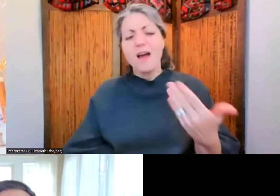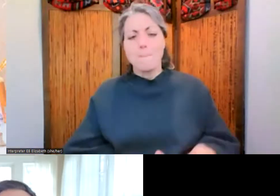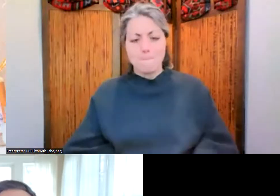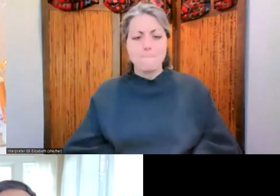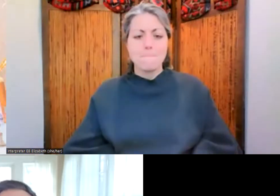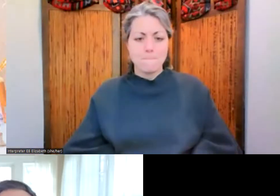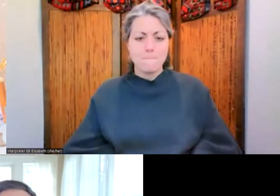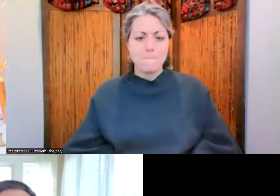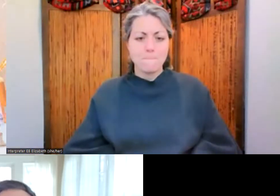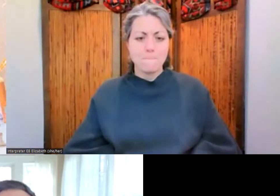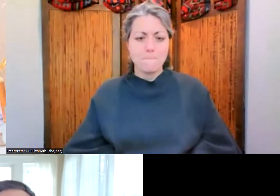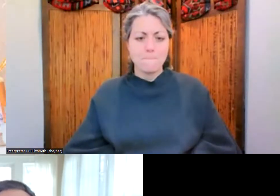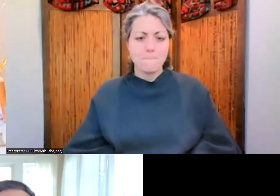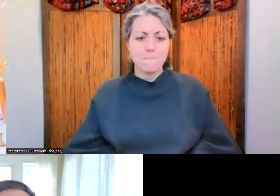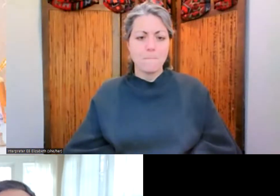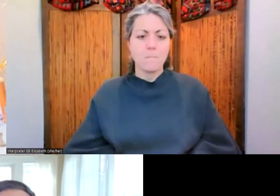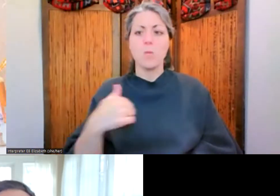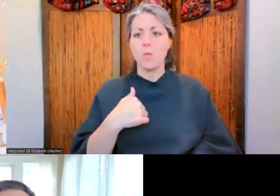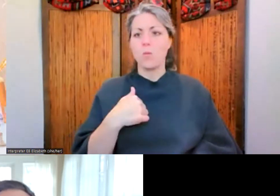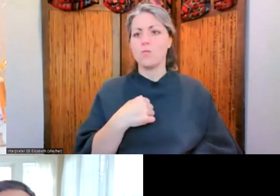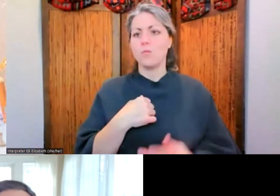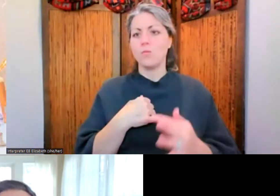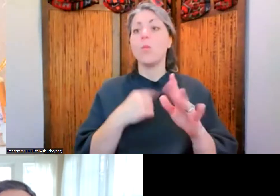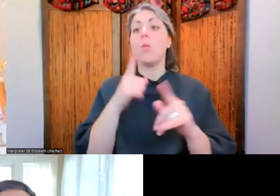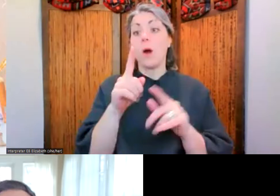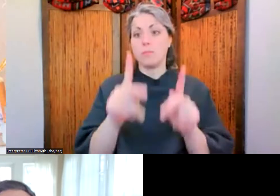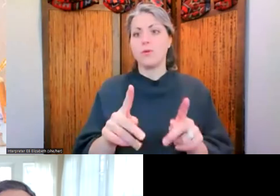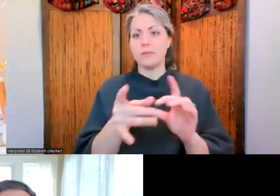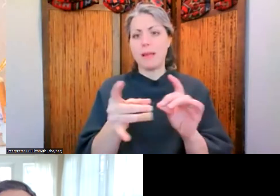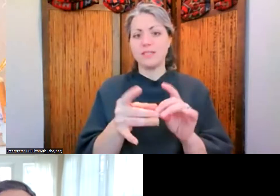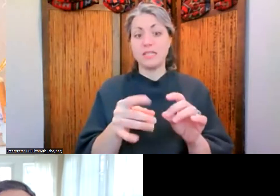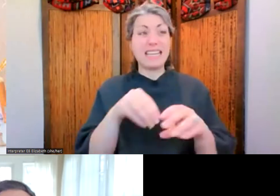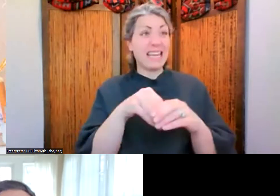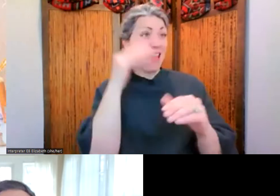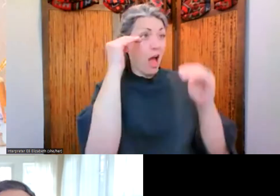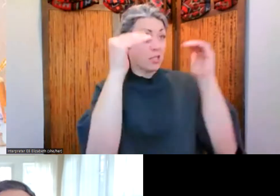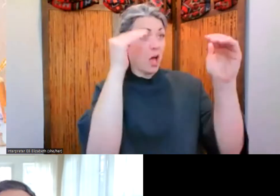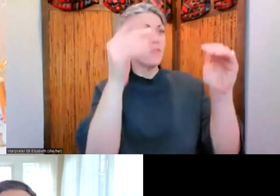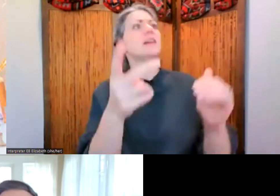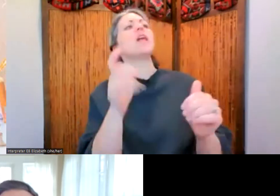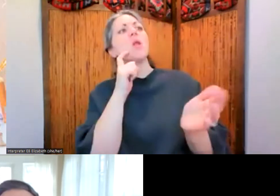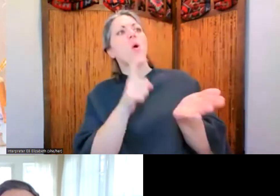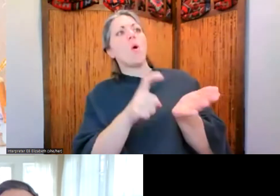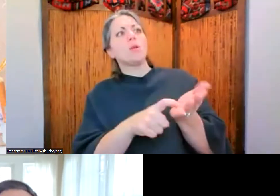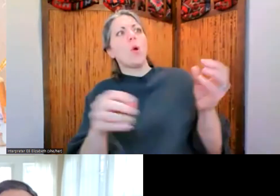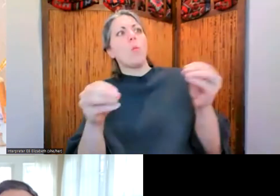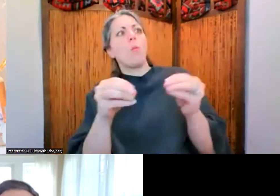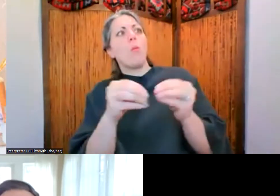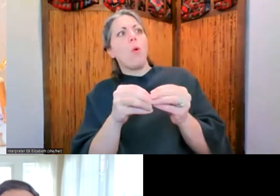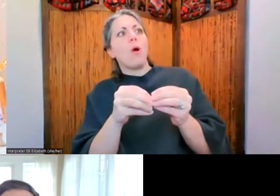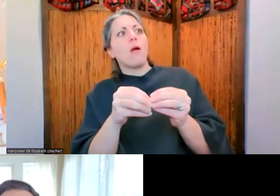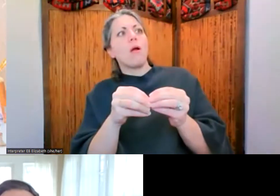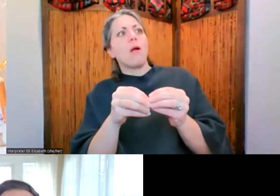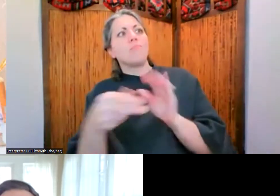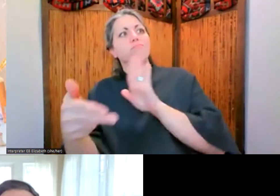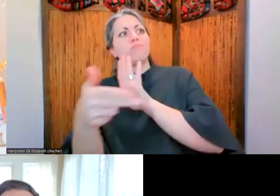one individual has noticed that in adults, they see more attribution of mental health diagnoses than diagnosis of ADHD, and therefore